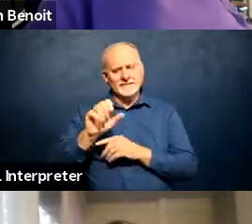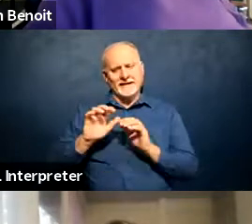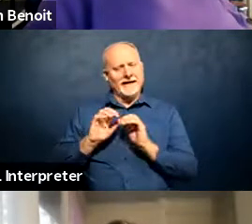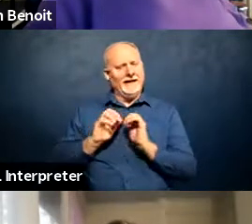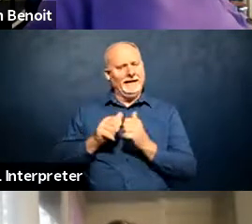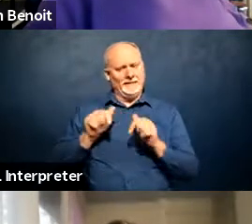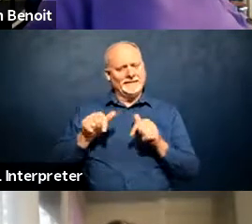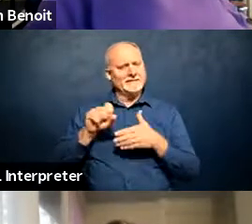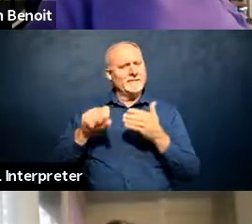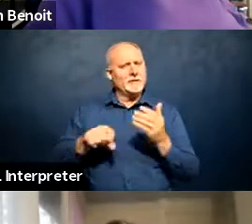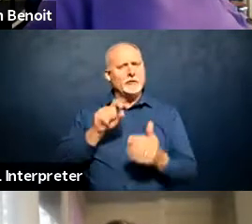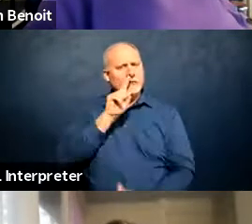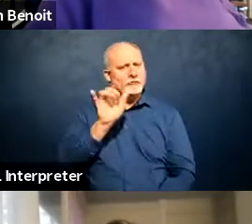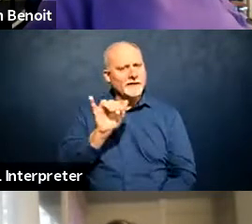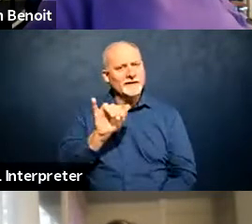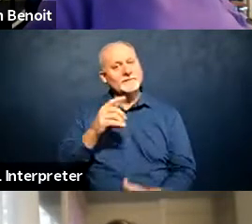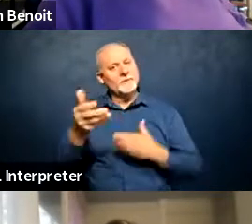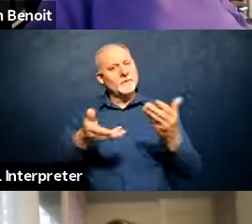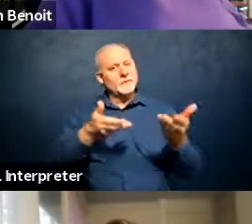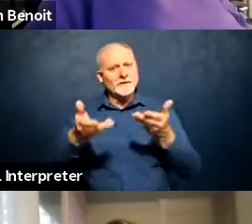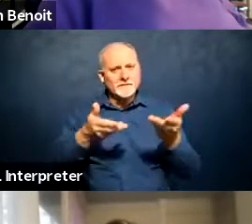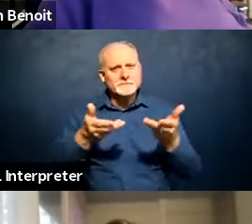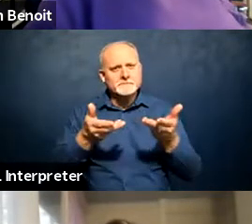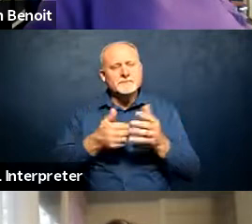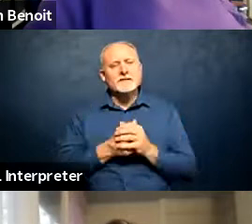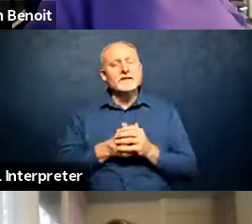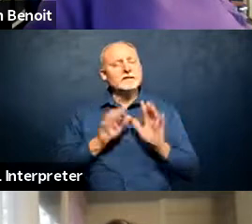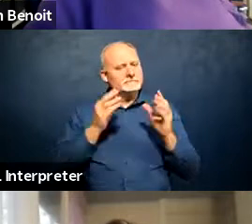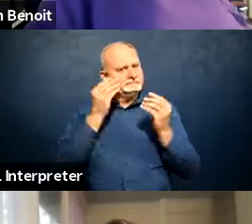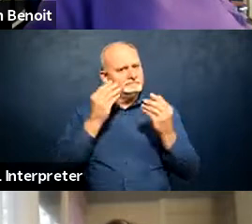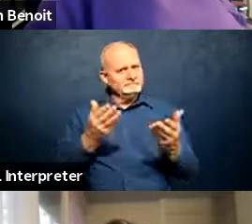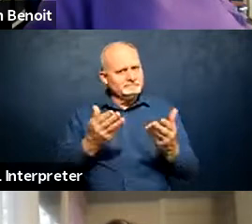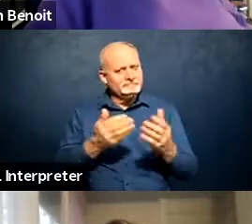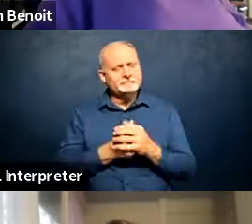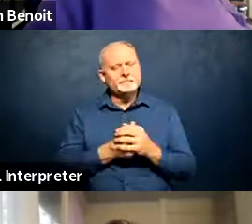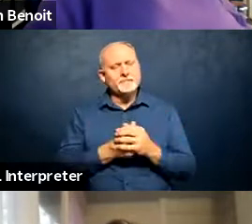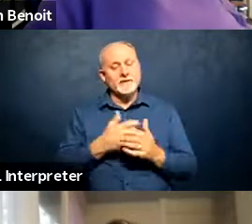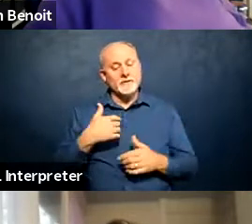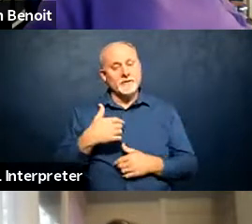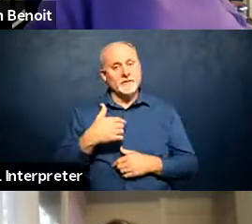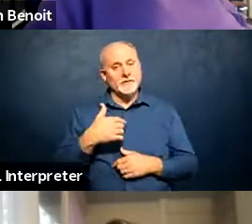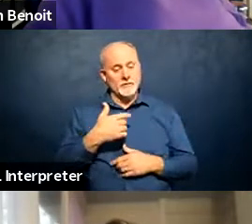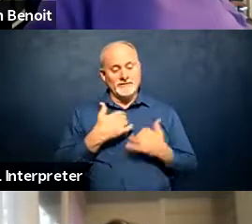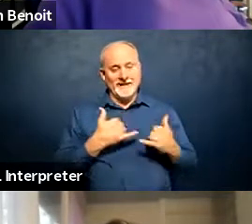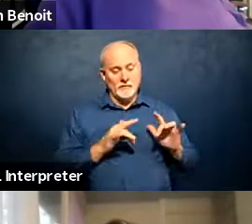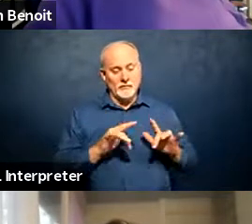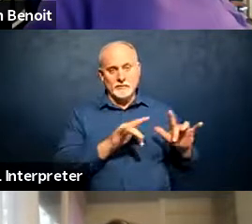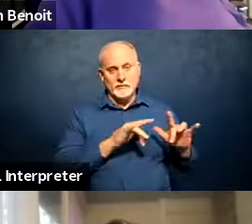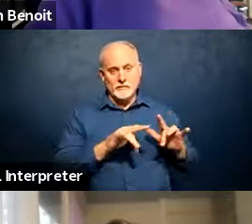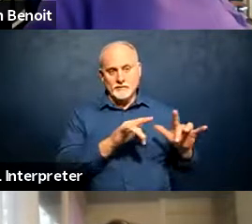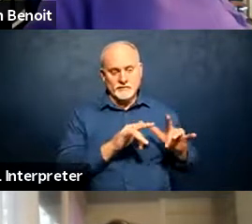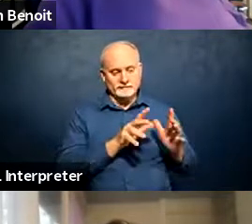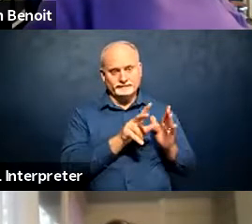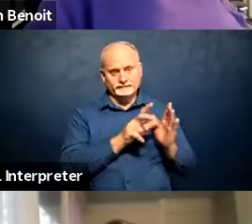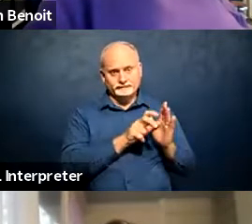look. So we welcome you. Just some housekeeping notes here. We are recording this session.